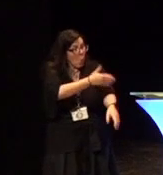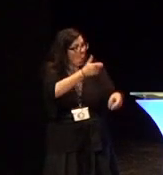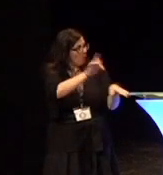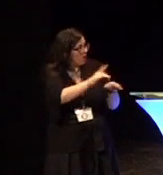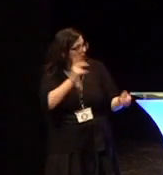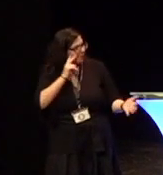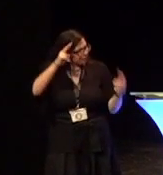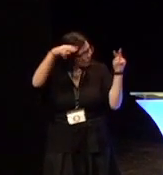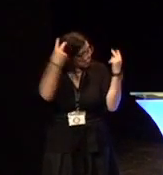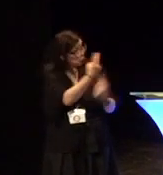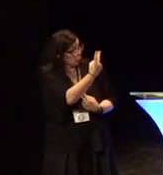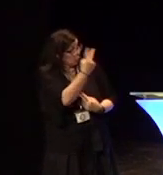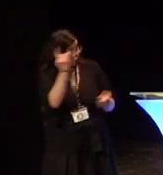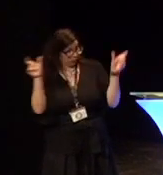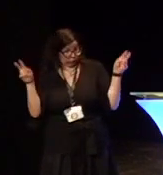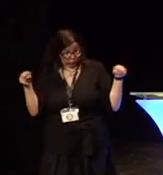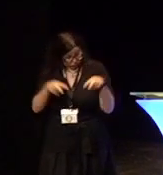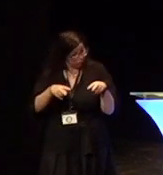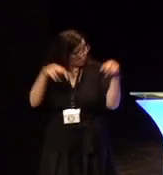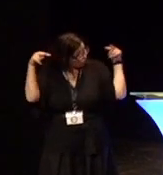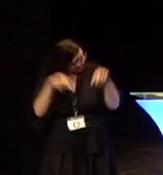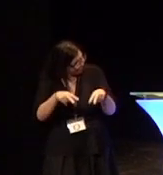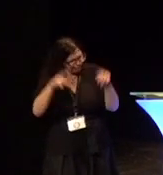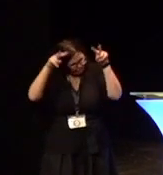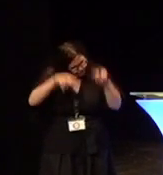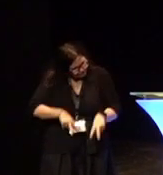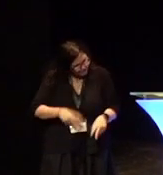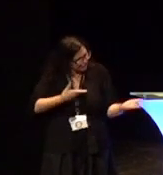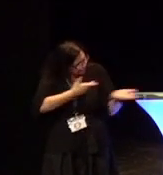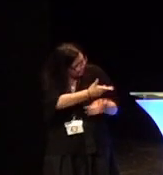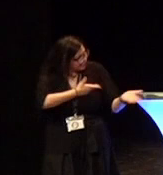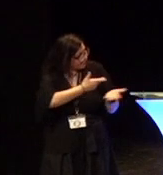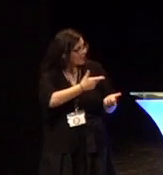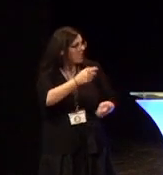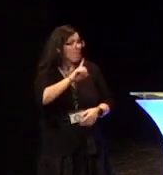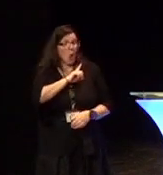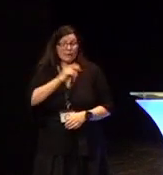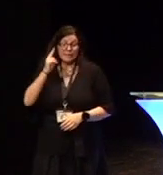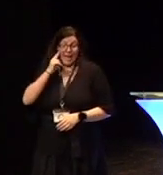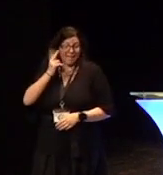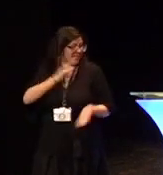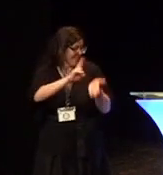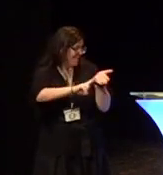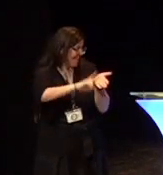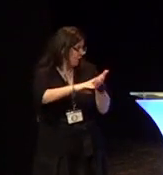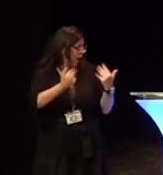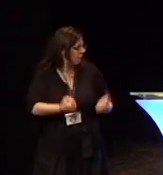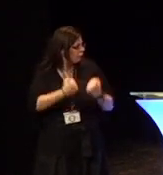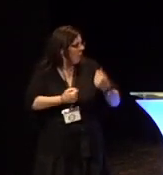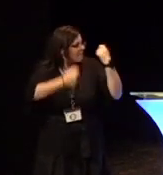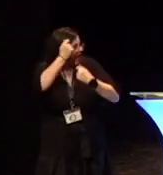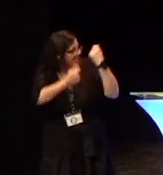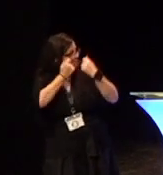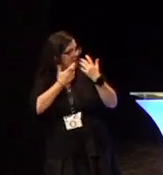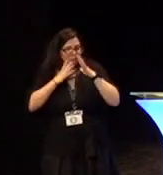it's, sometimes you can actually get deaf people to actually work with the interpreters beforehand to get the duality of the perspectives as you're getting ready for